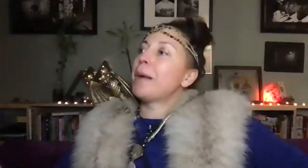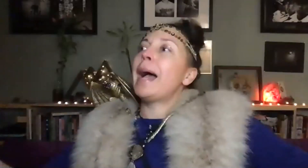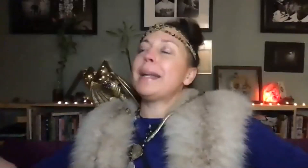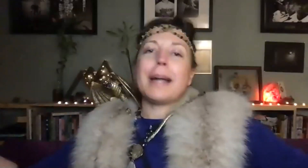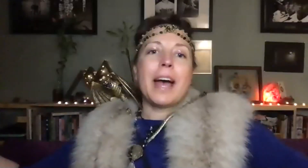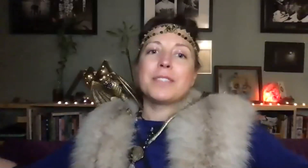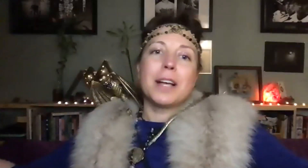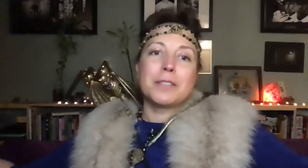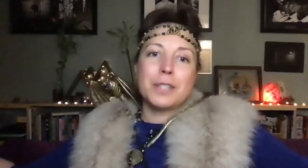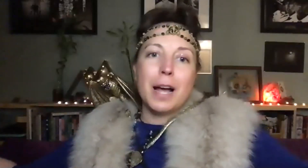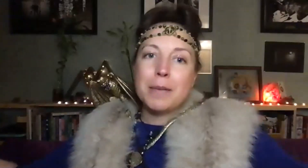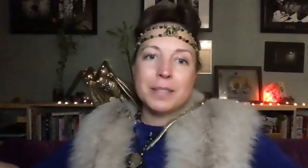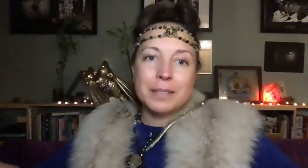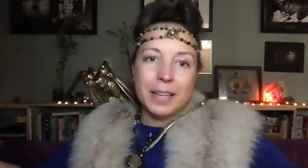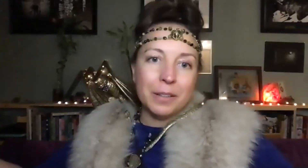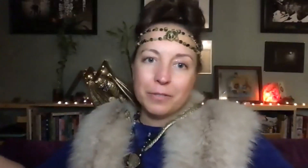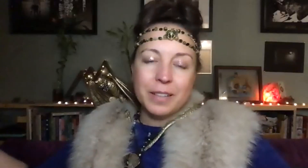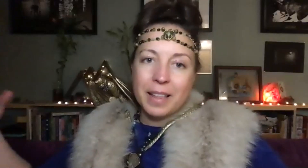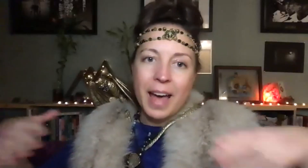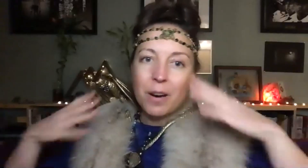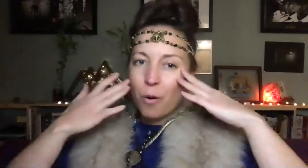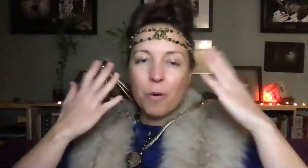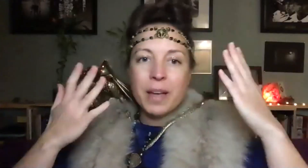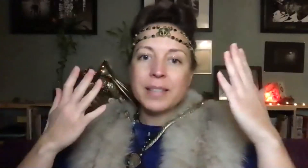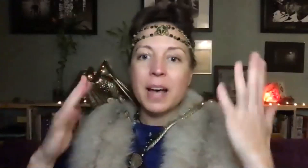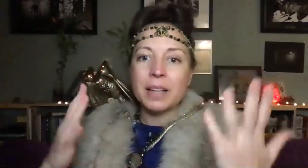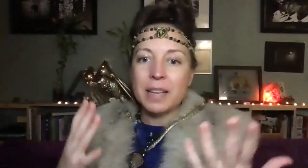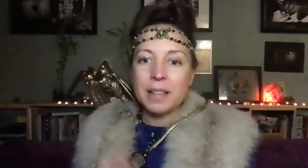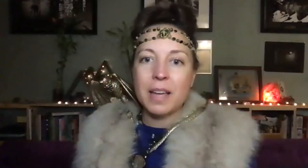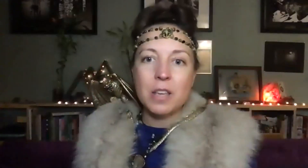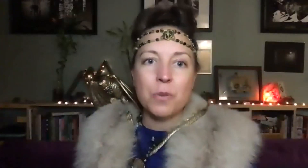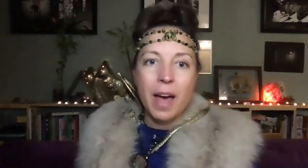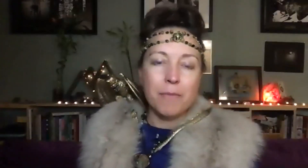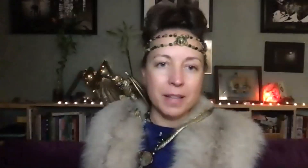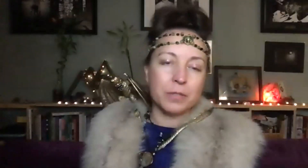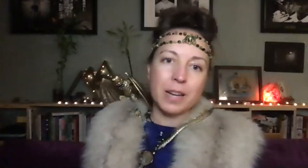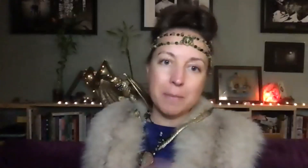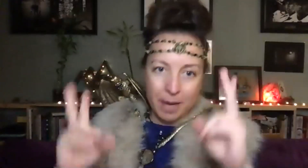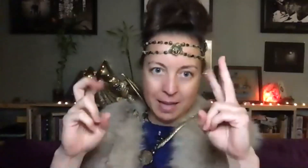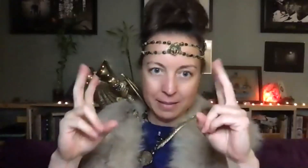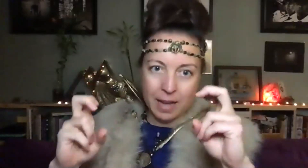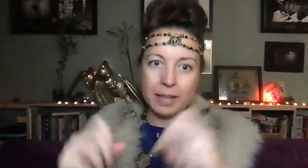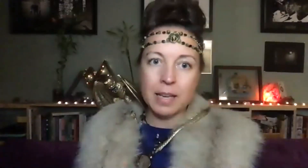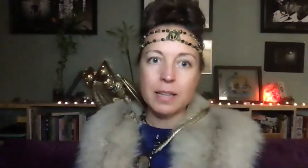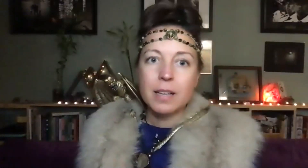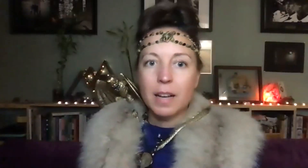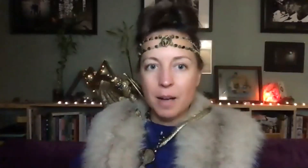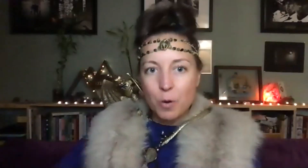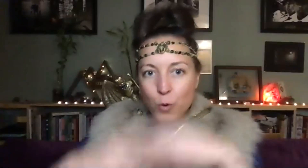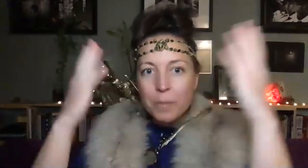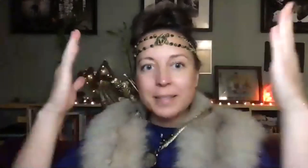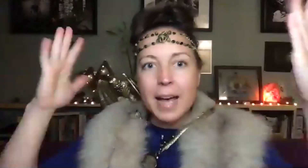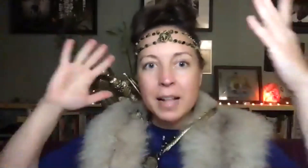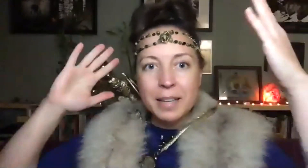is mine and I have tons of time to live. Like that whole mentality that you have. That's funny, mentality.